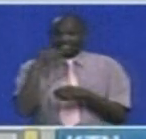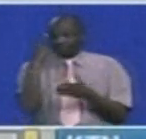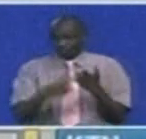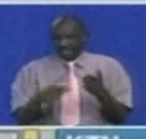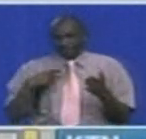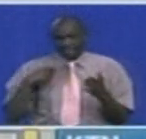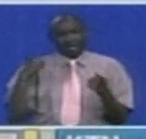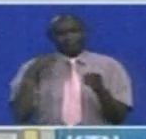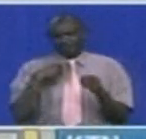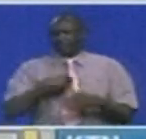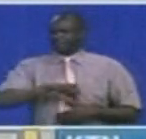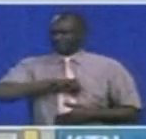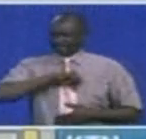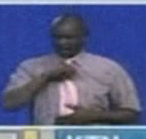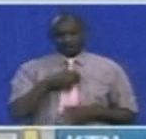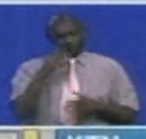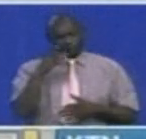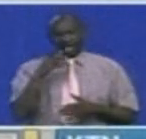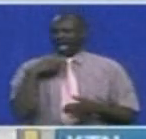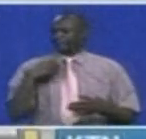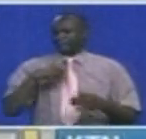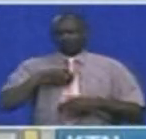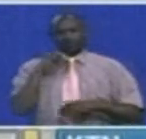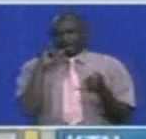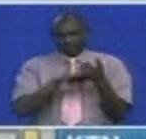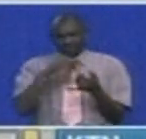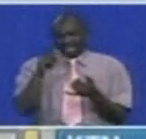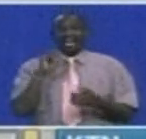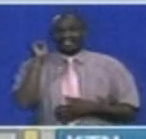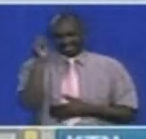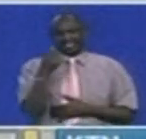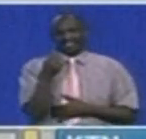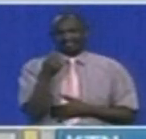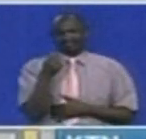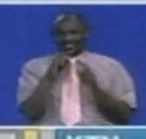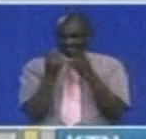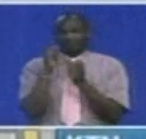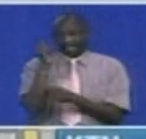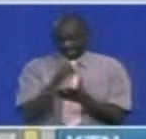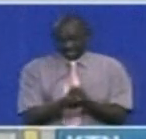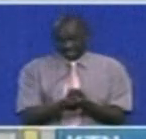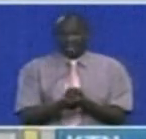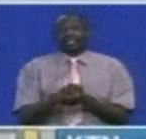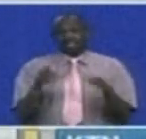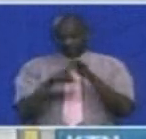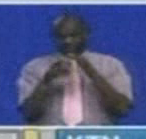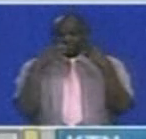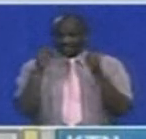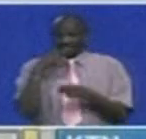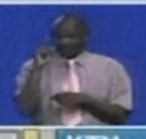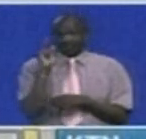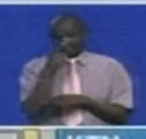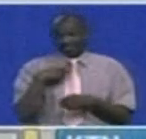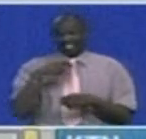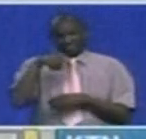"I could not be prouder of First Lady Kenyatta and Team Kenya." Deputy President William Ruto said the First Lady had